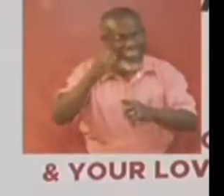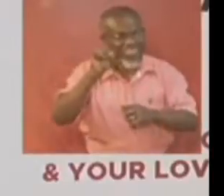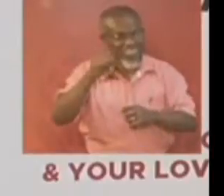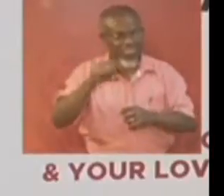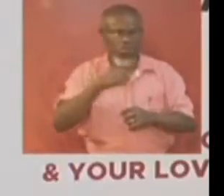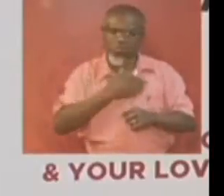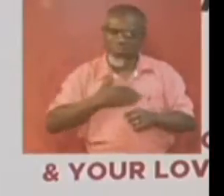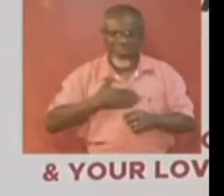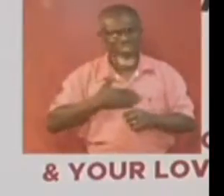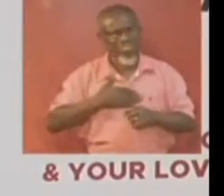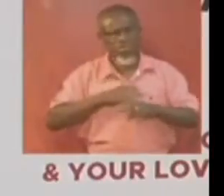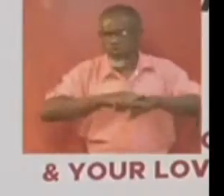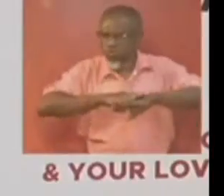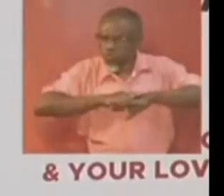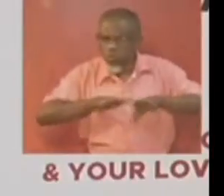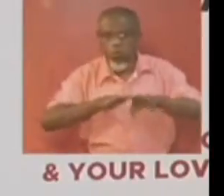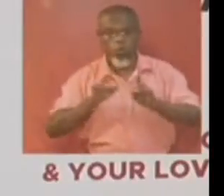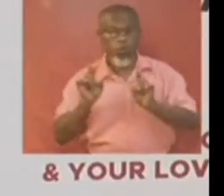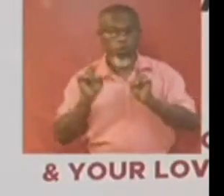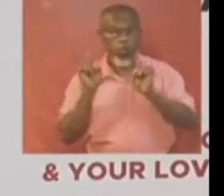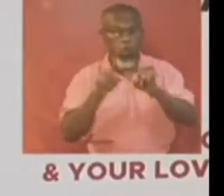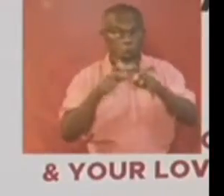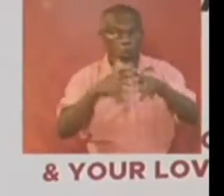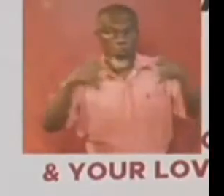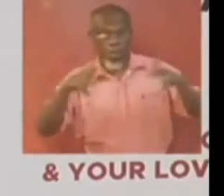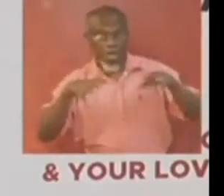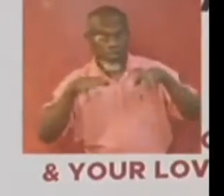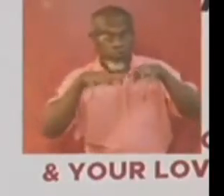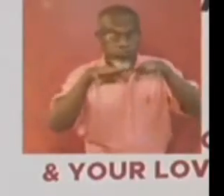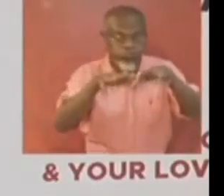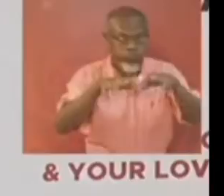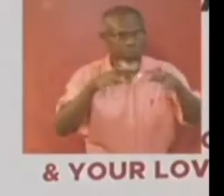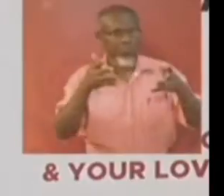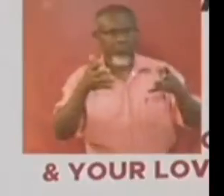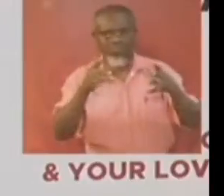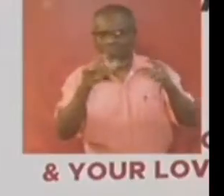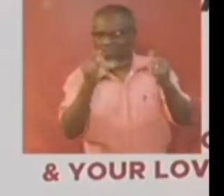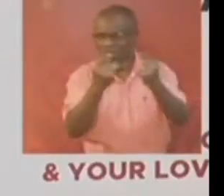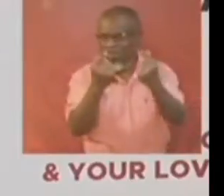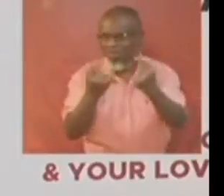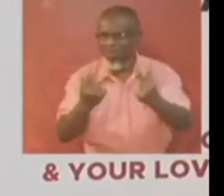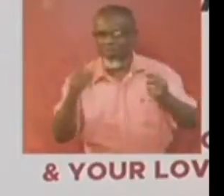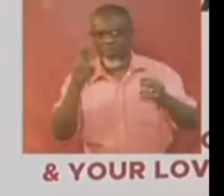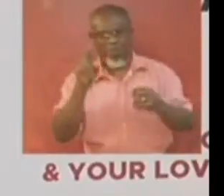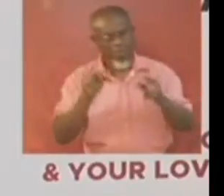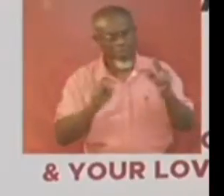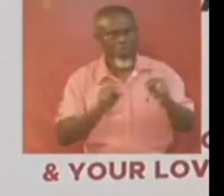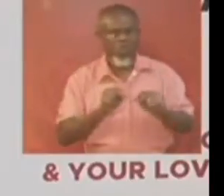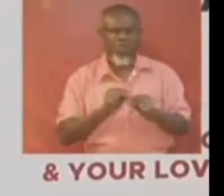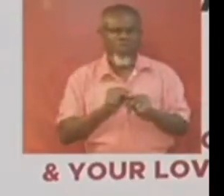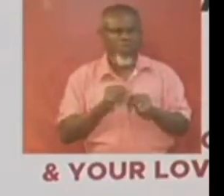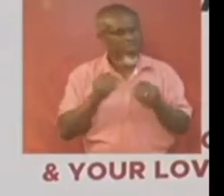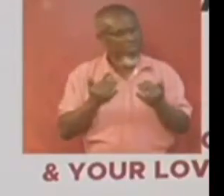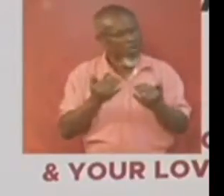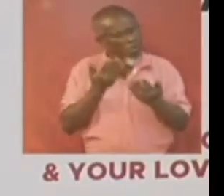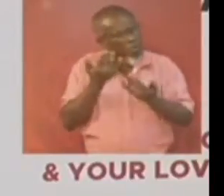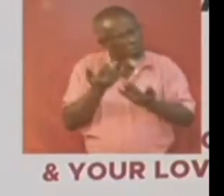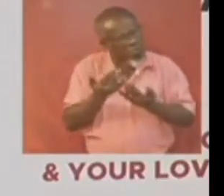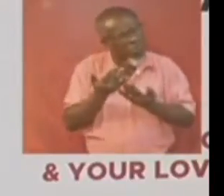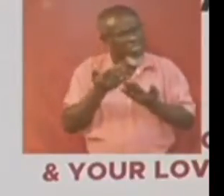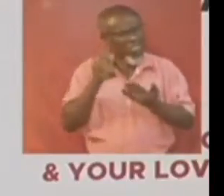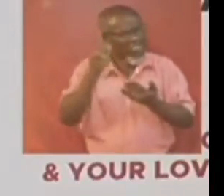desist from large gatherings that may be considered unnecessary at this point in time.